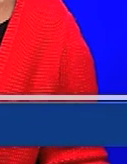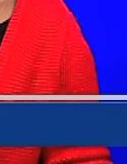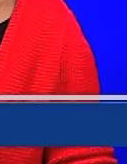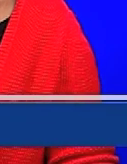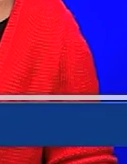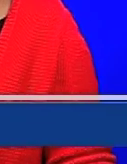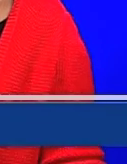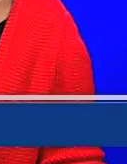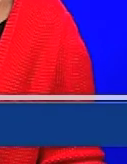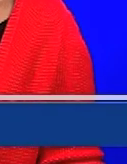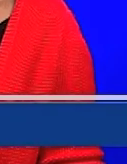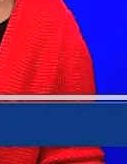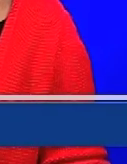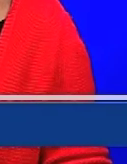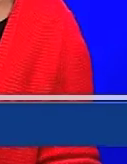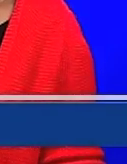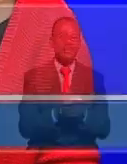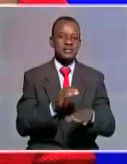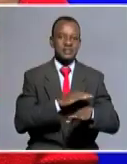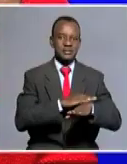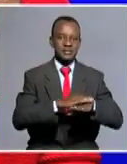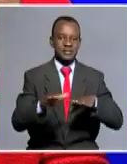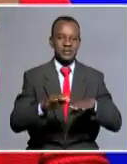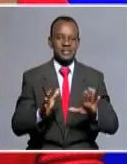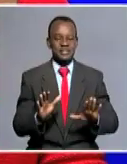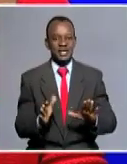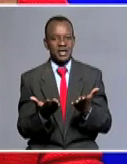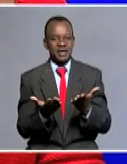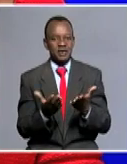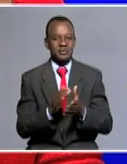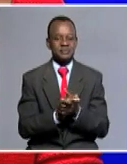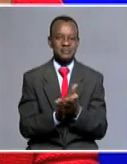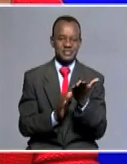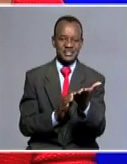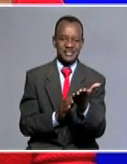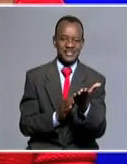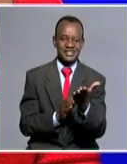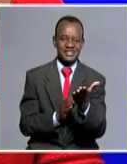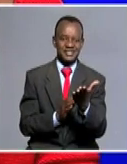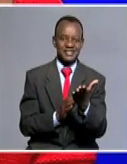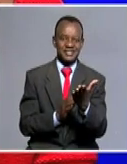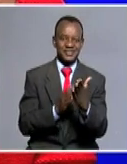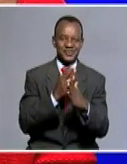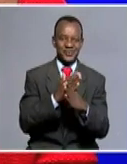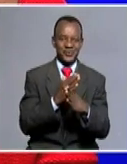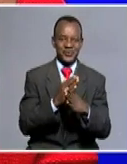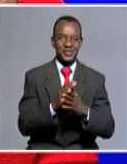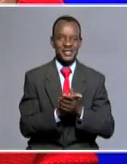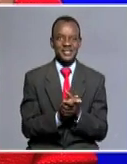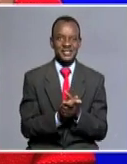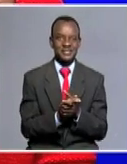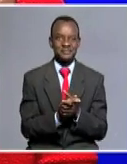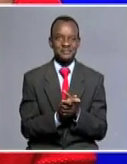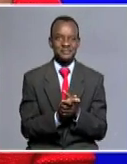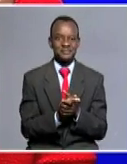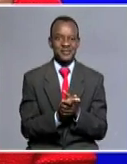agreed ways on how it functions, because you would be surprised to have